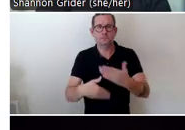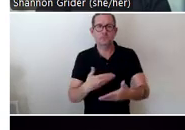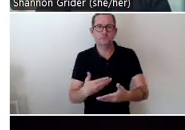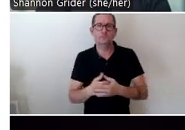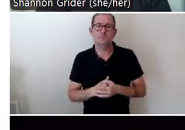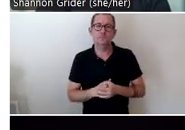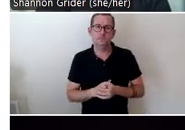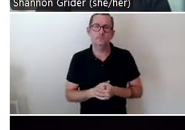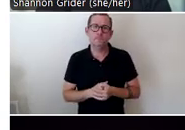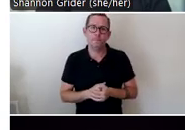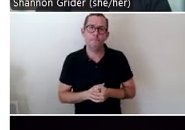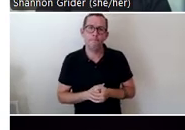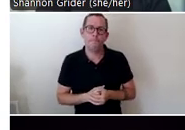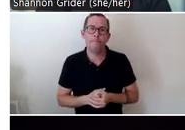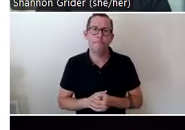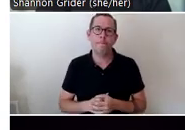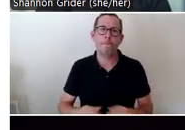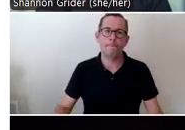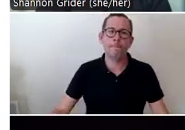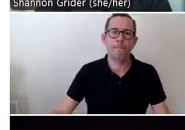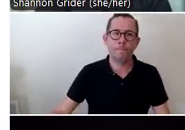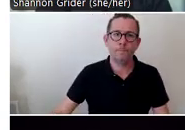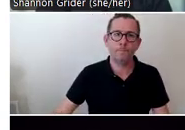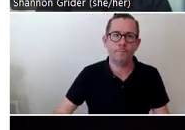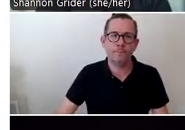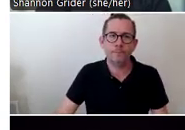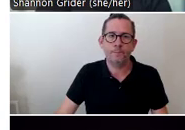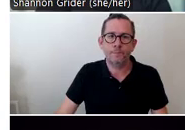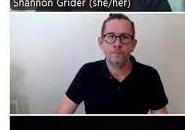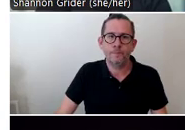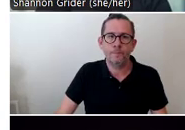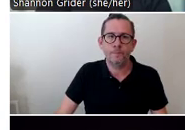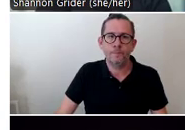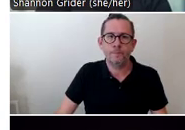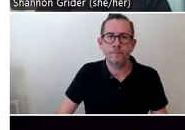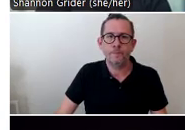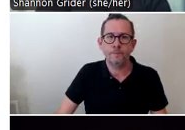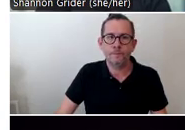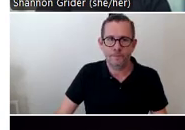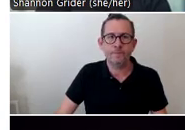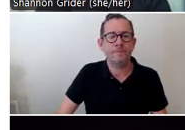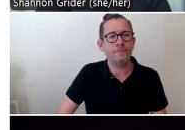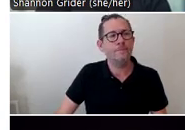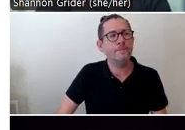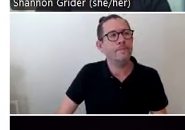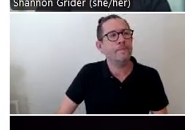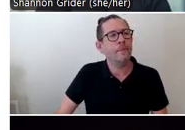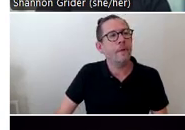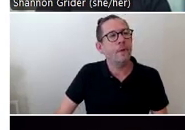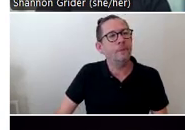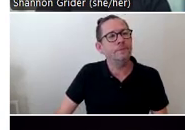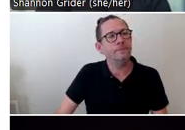they have the communication access that they need, whether that be an interpreter or what have you.